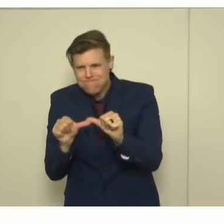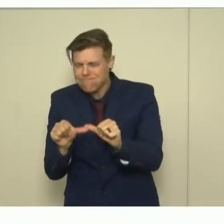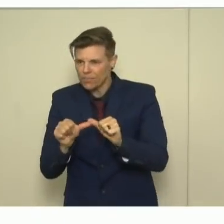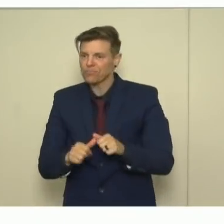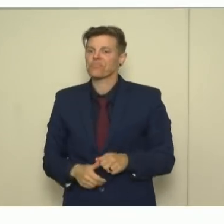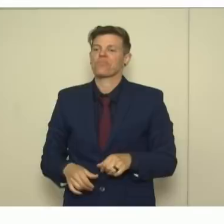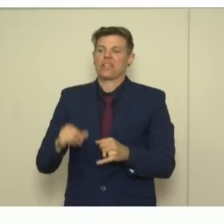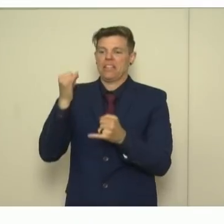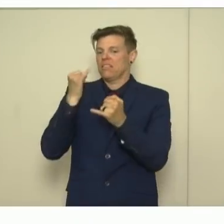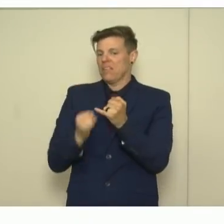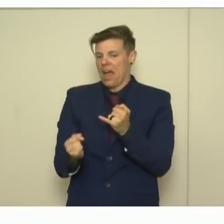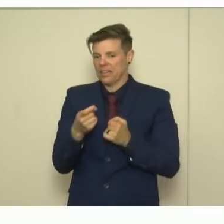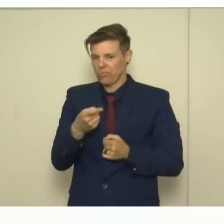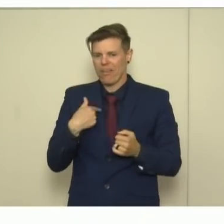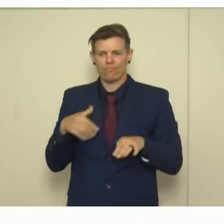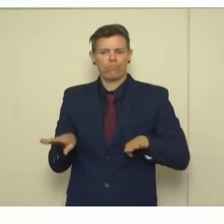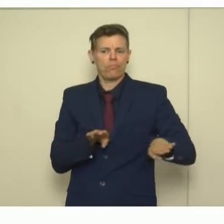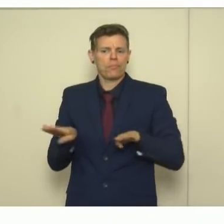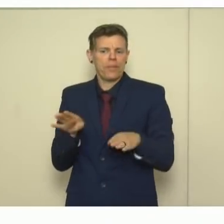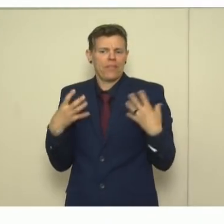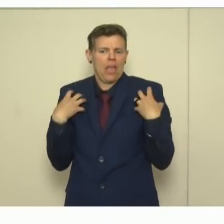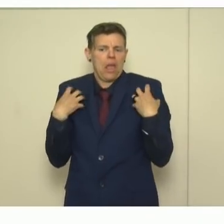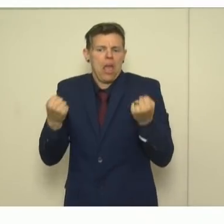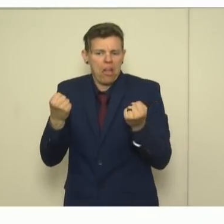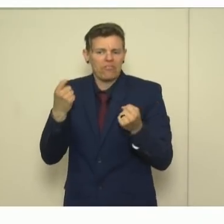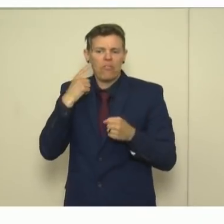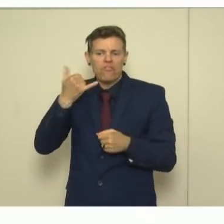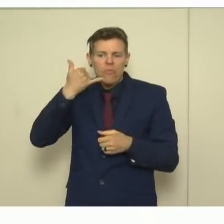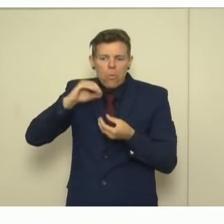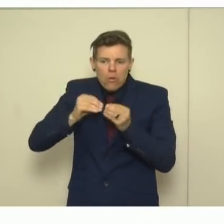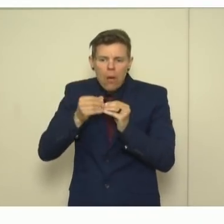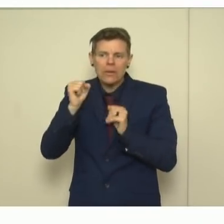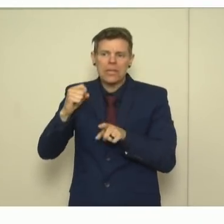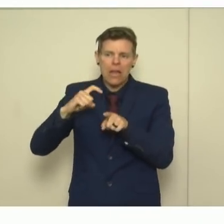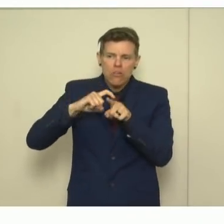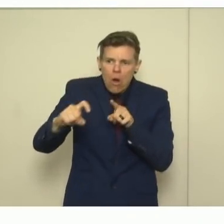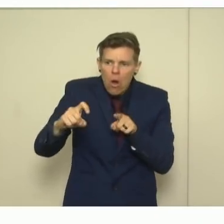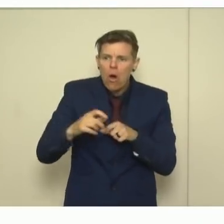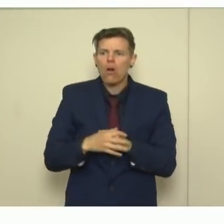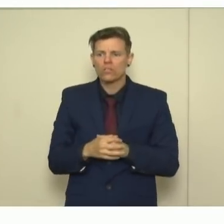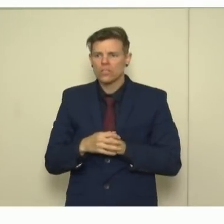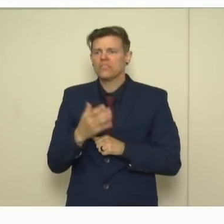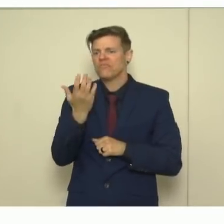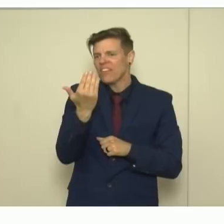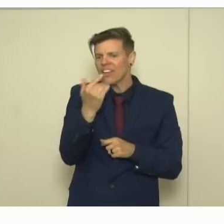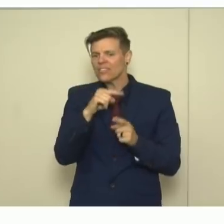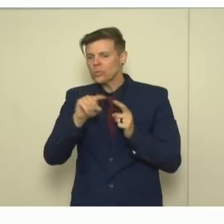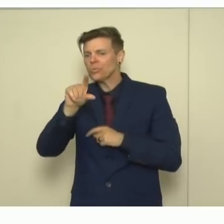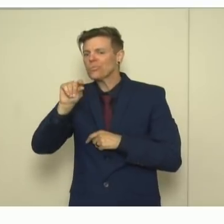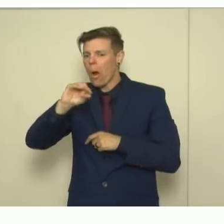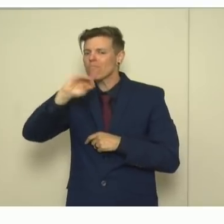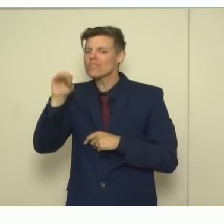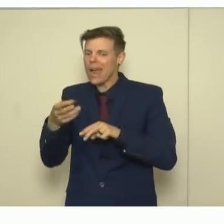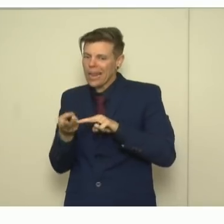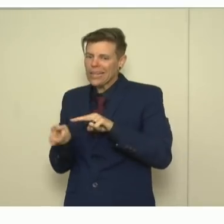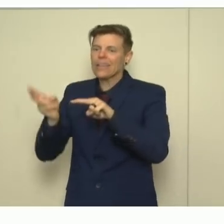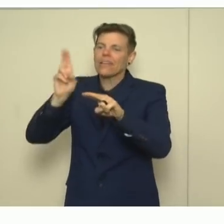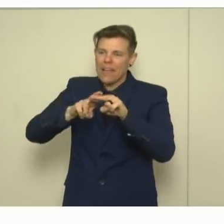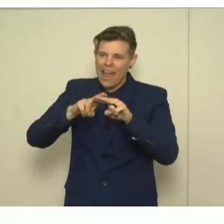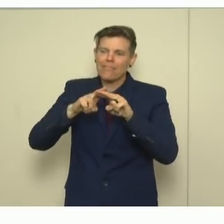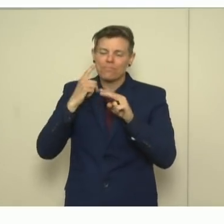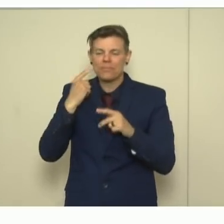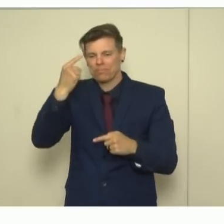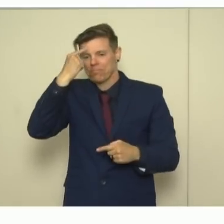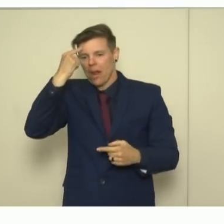to 20% increase in behavioral health issues and mental health issues. You are not alone. One of the